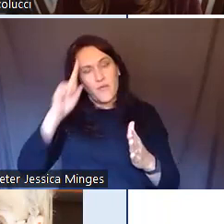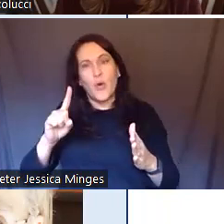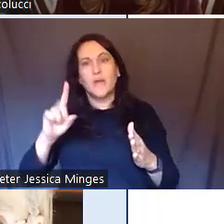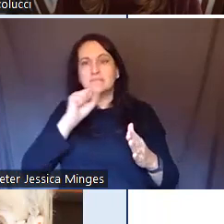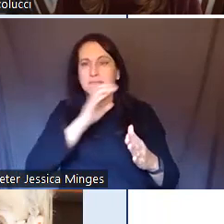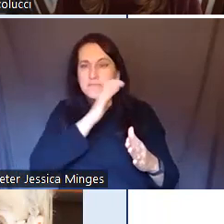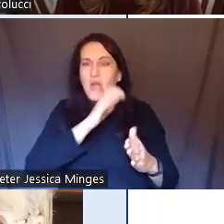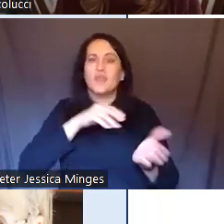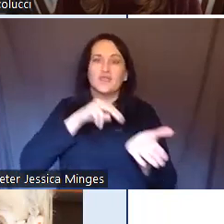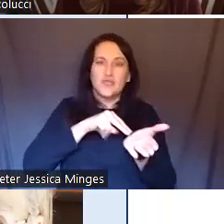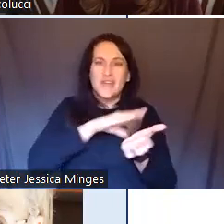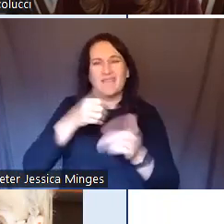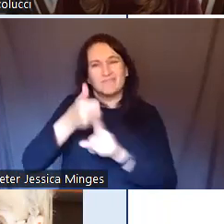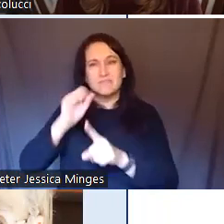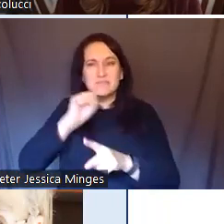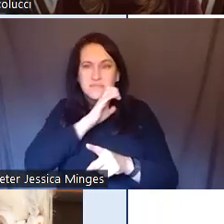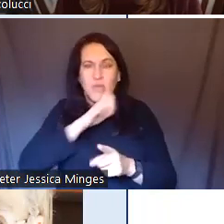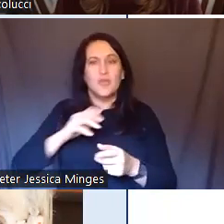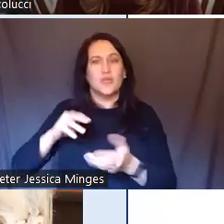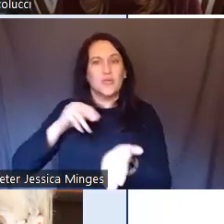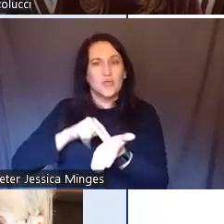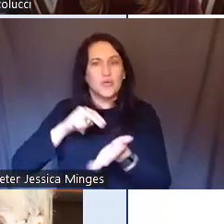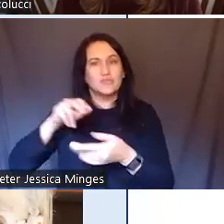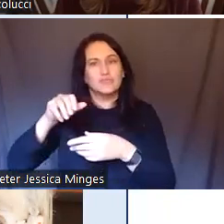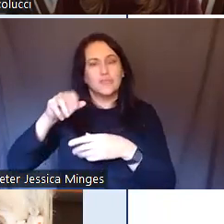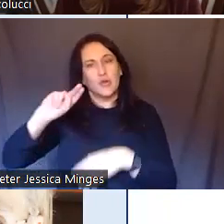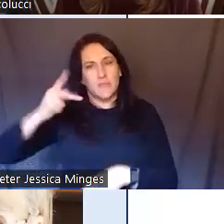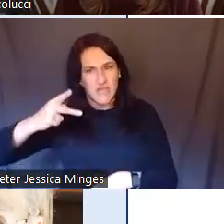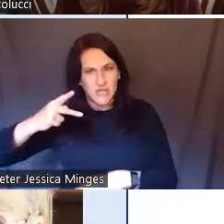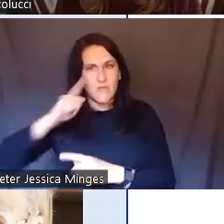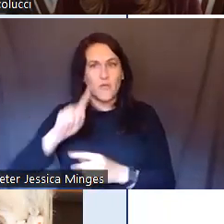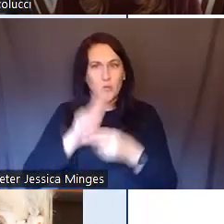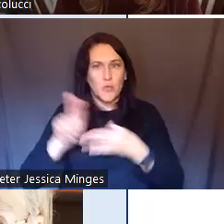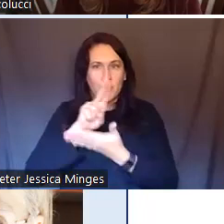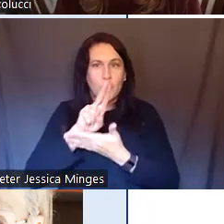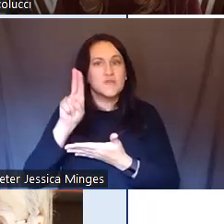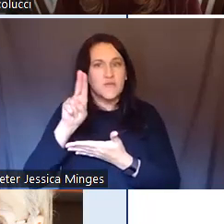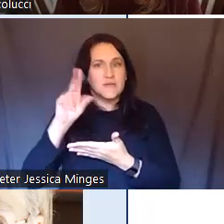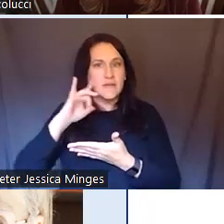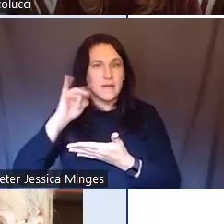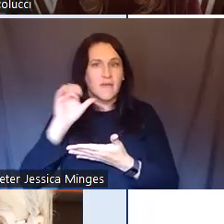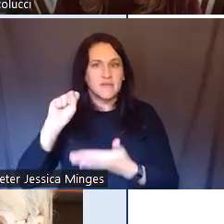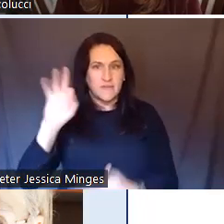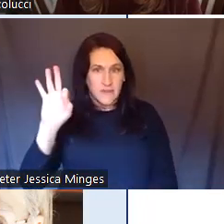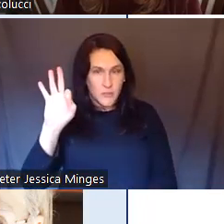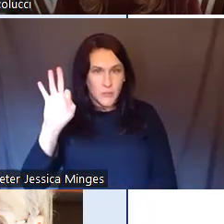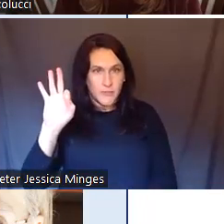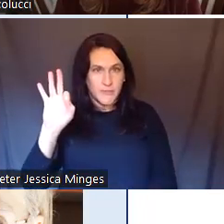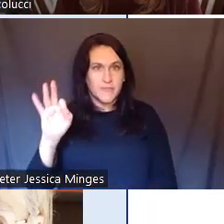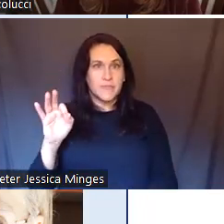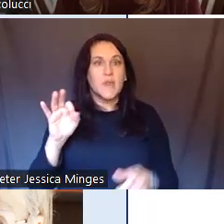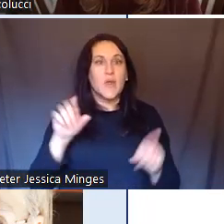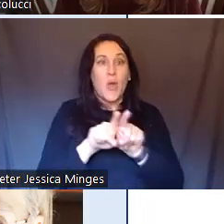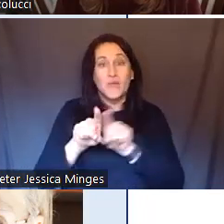geriatric nurse practitioner in the School of Nursing at University of California, San Francisco. Meg